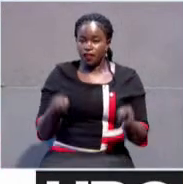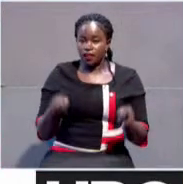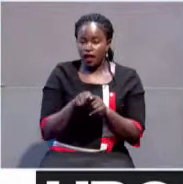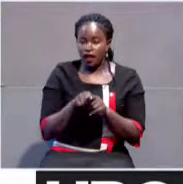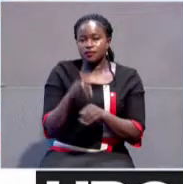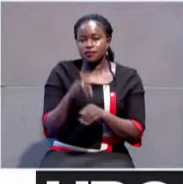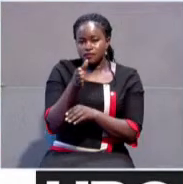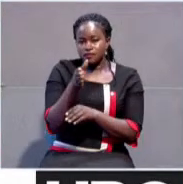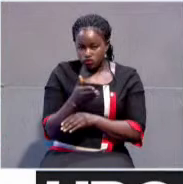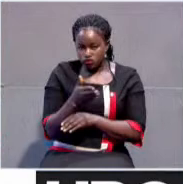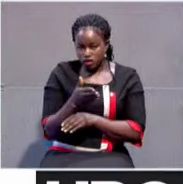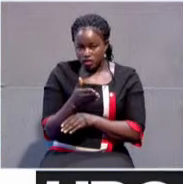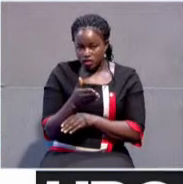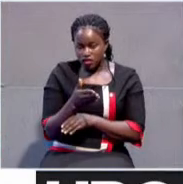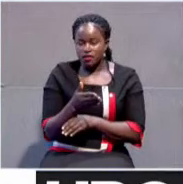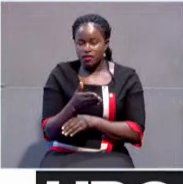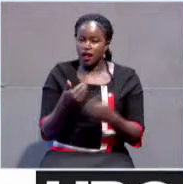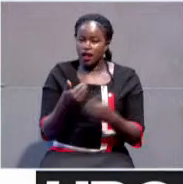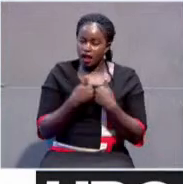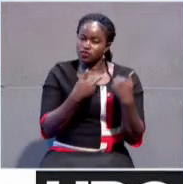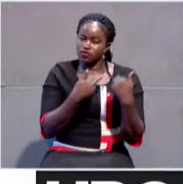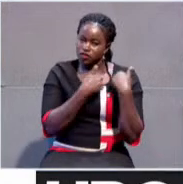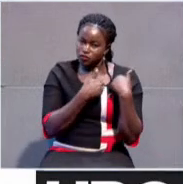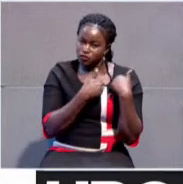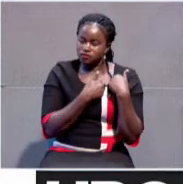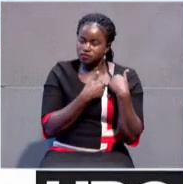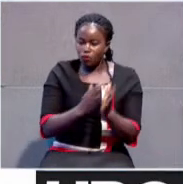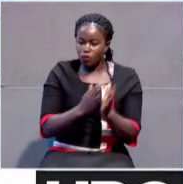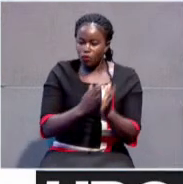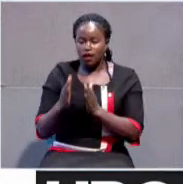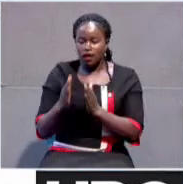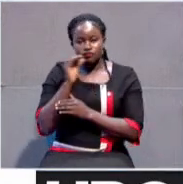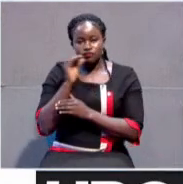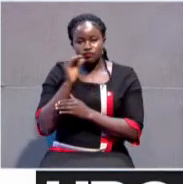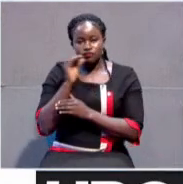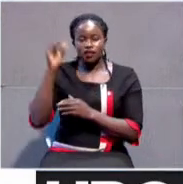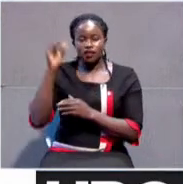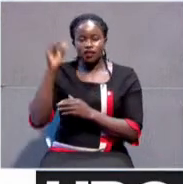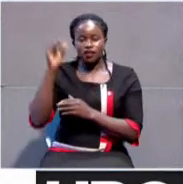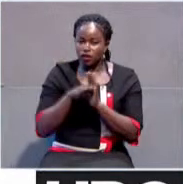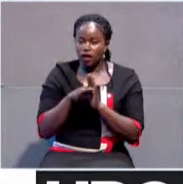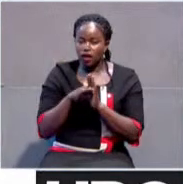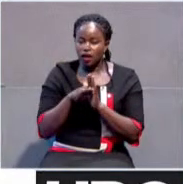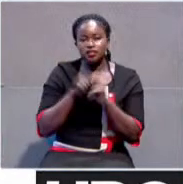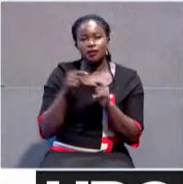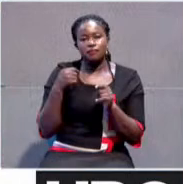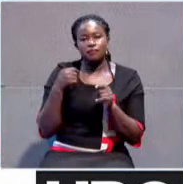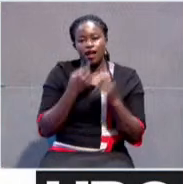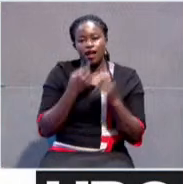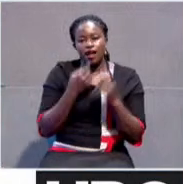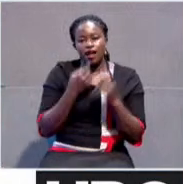As a ministry charged with organizing the swearing-in ceremony, I've extended